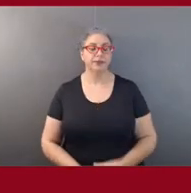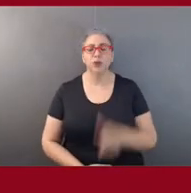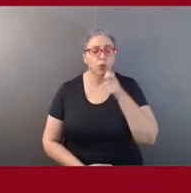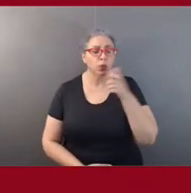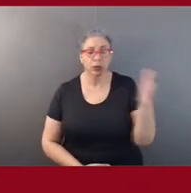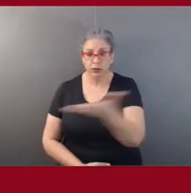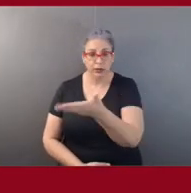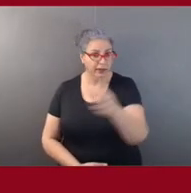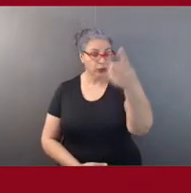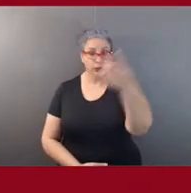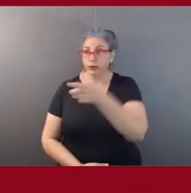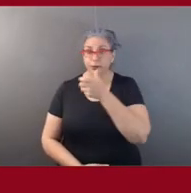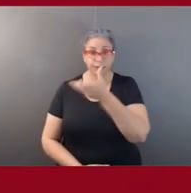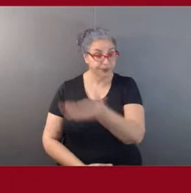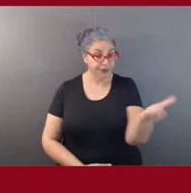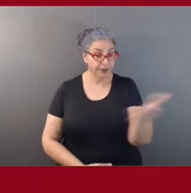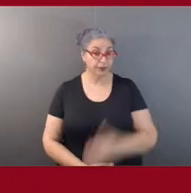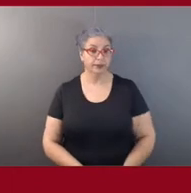Who would love to kick us off?